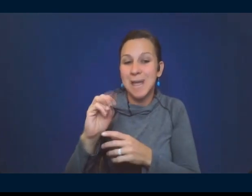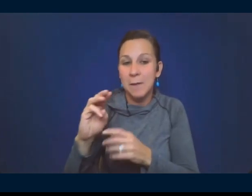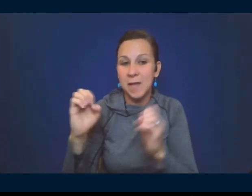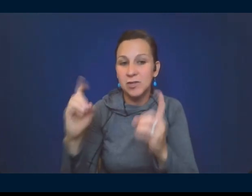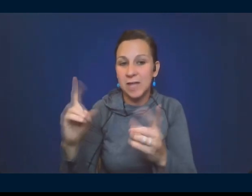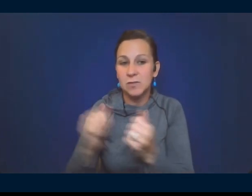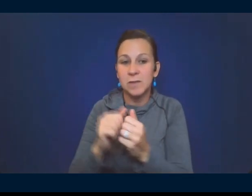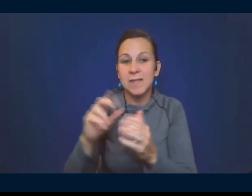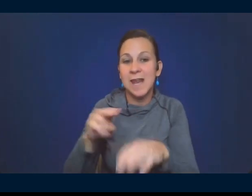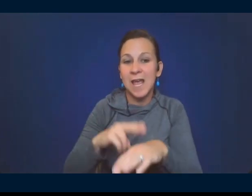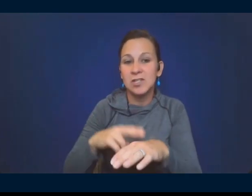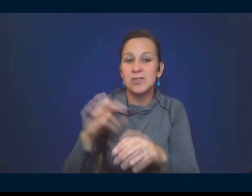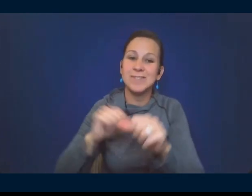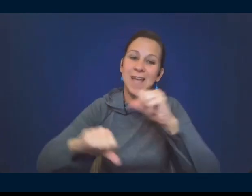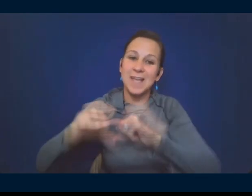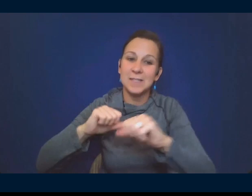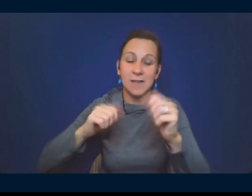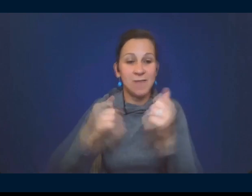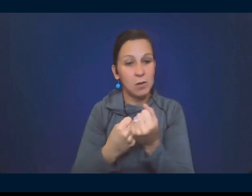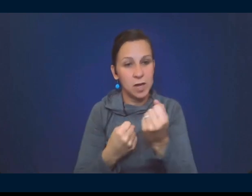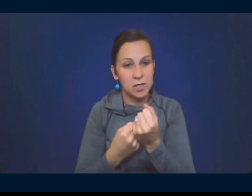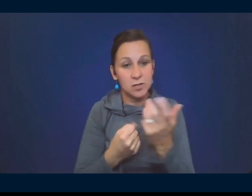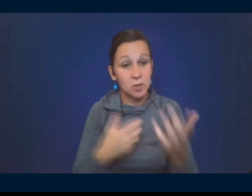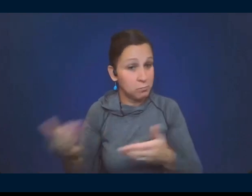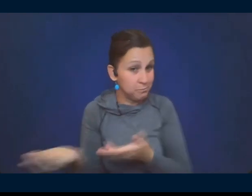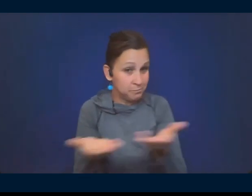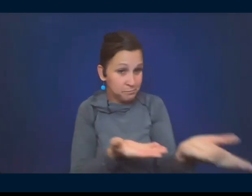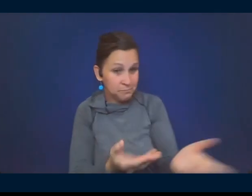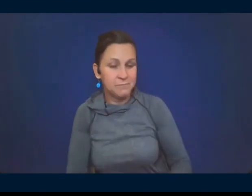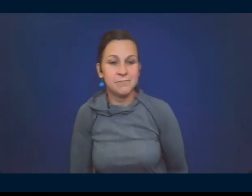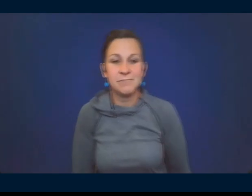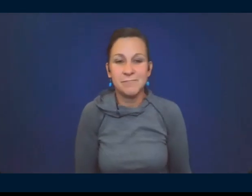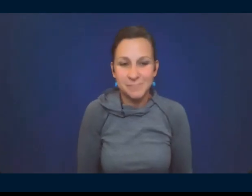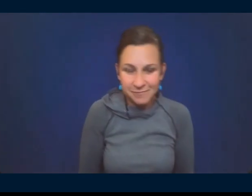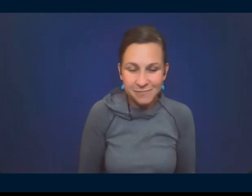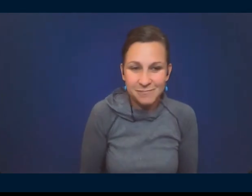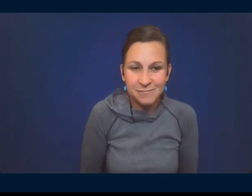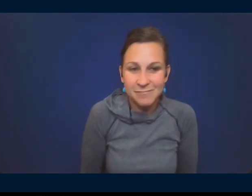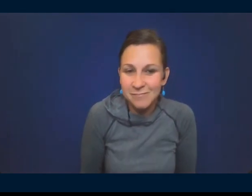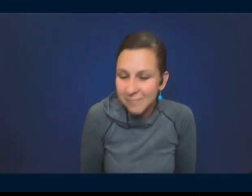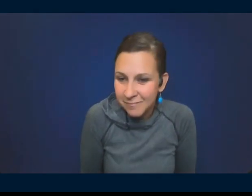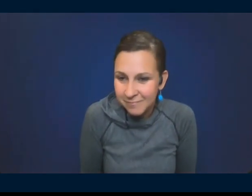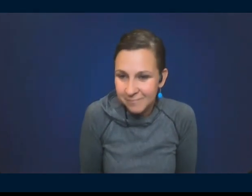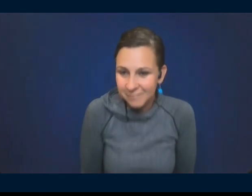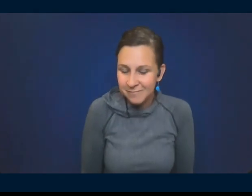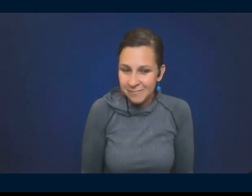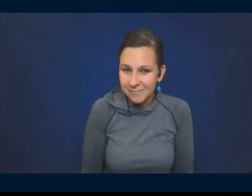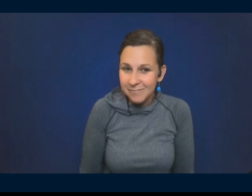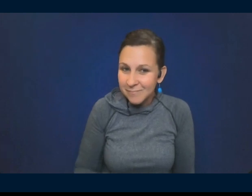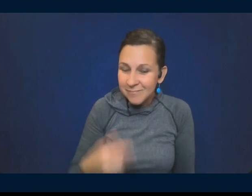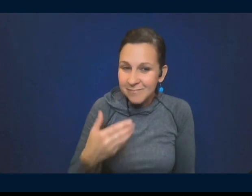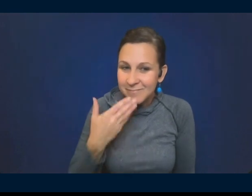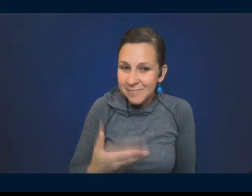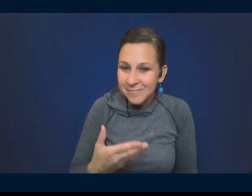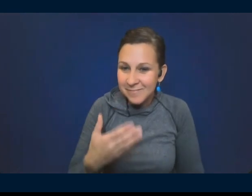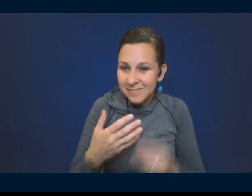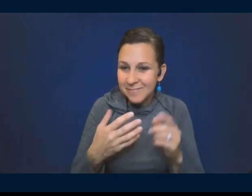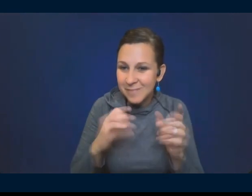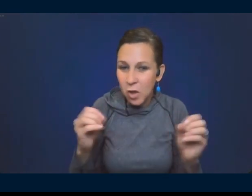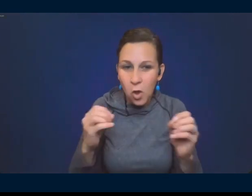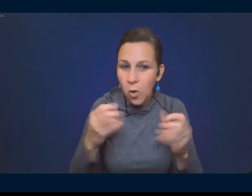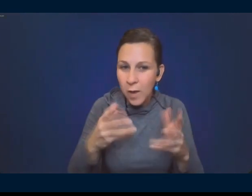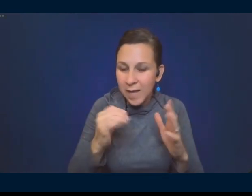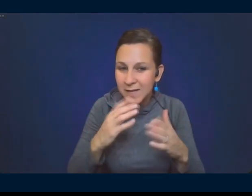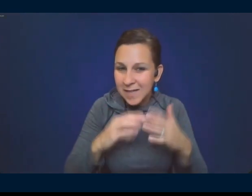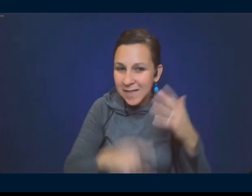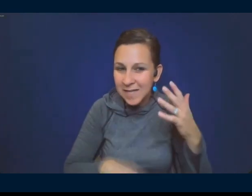Science Foundation. Please take it away. Hi, everyone, and welcome. Glad to see you all here today. There's no way to list all the